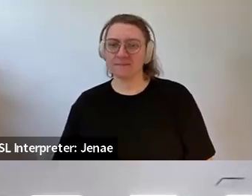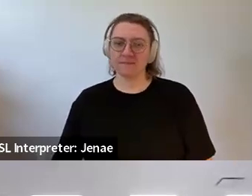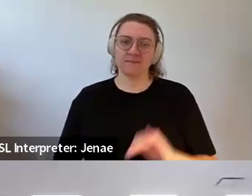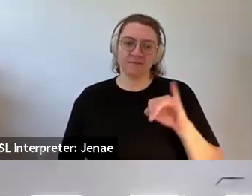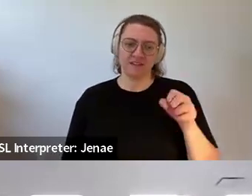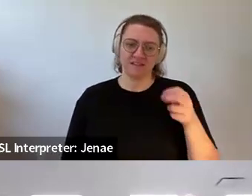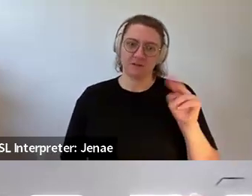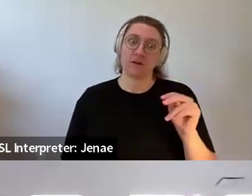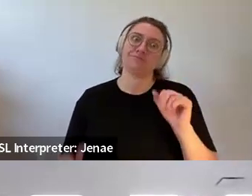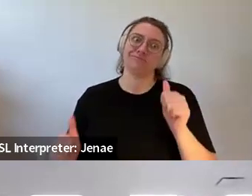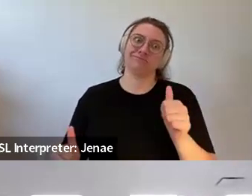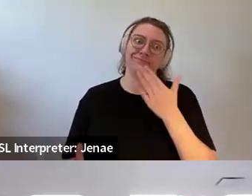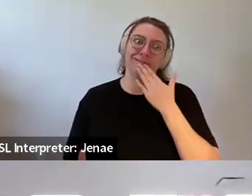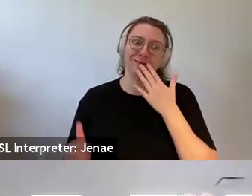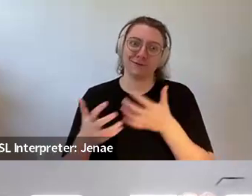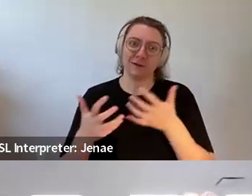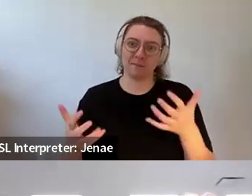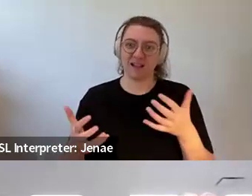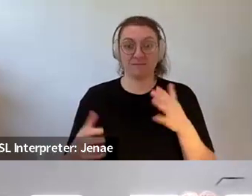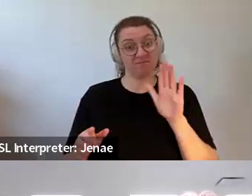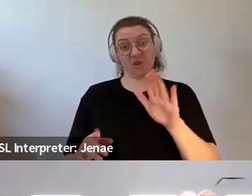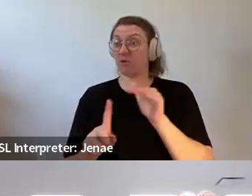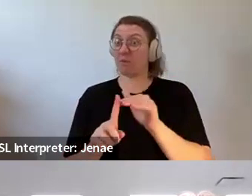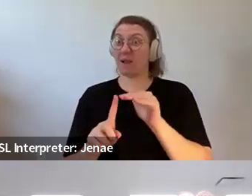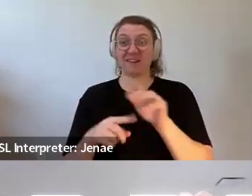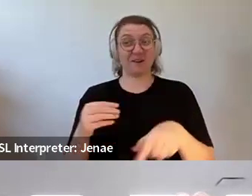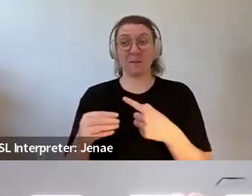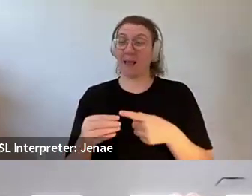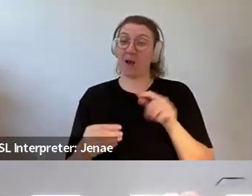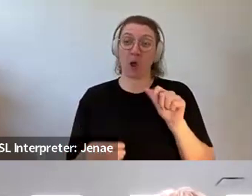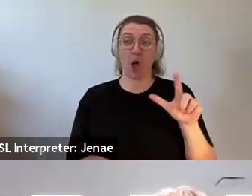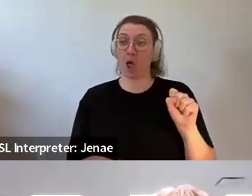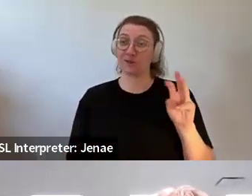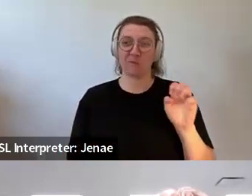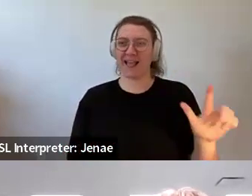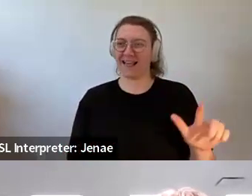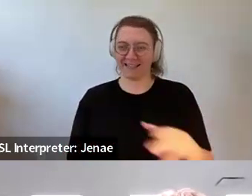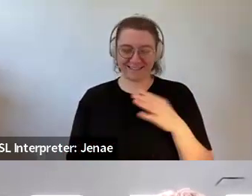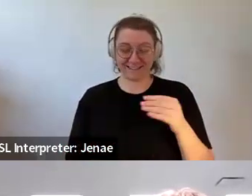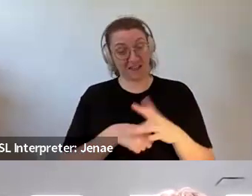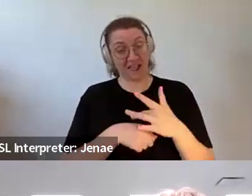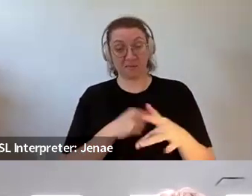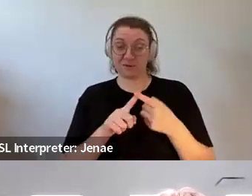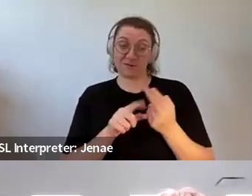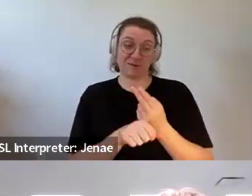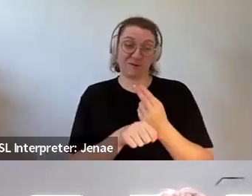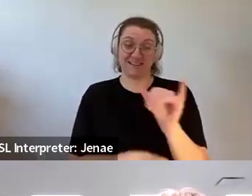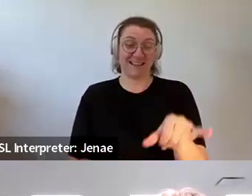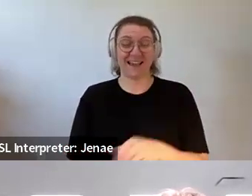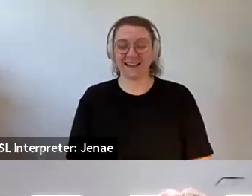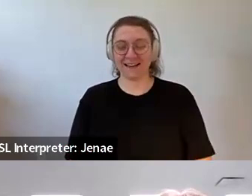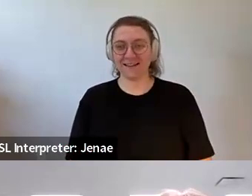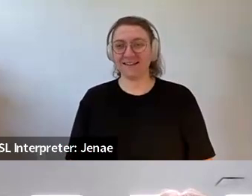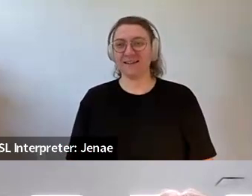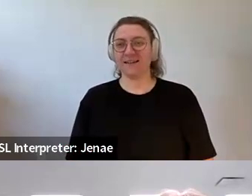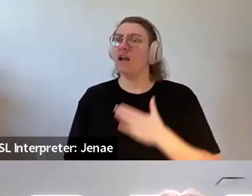Excellent. Thank you very much, folks. And this is your reminder about Allswell and the availability to be able to utilize that. And